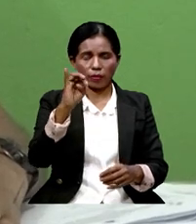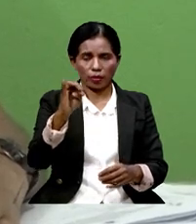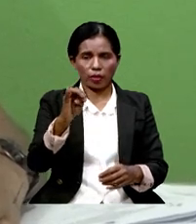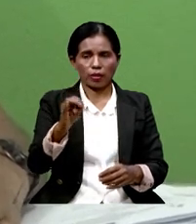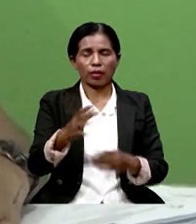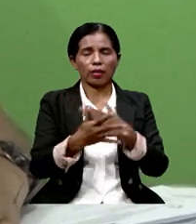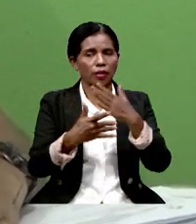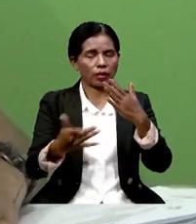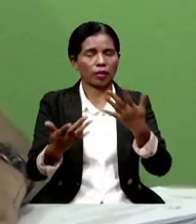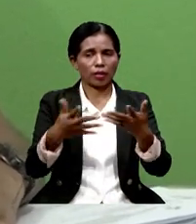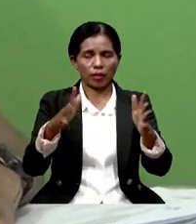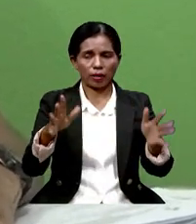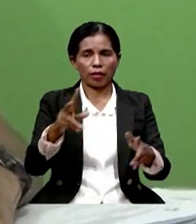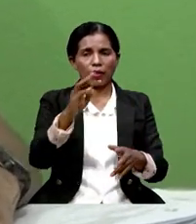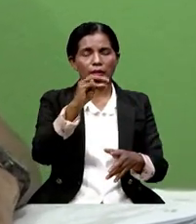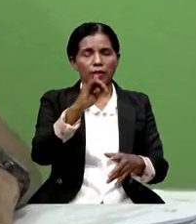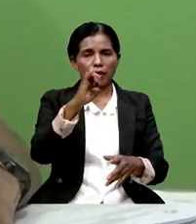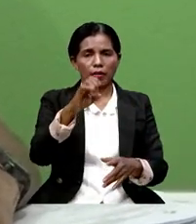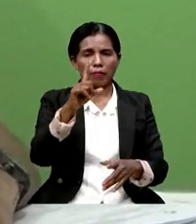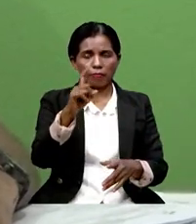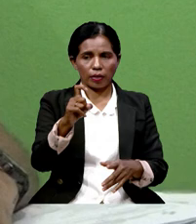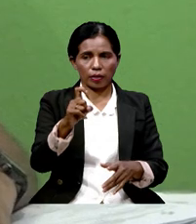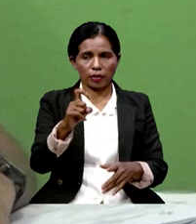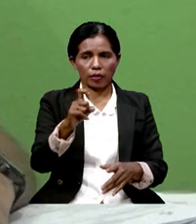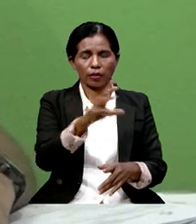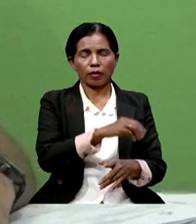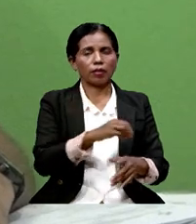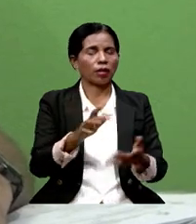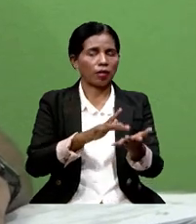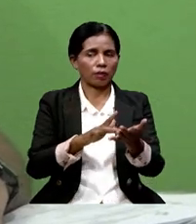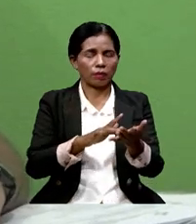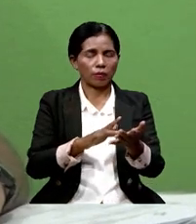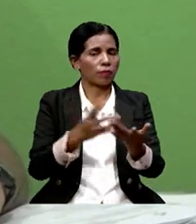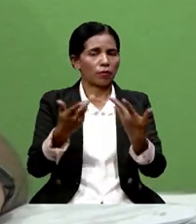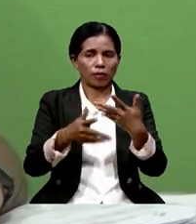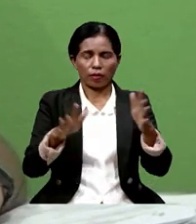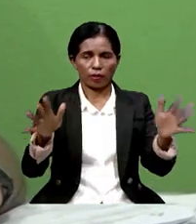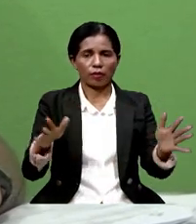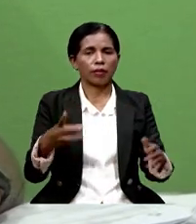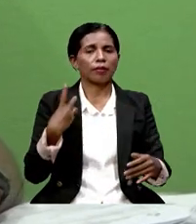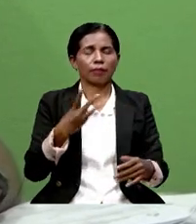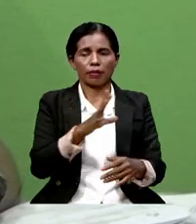insulin mix ho glibin clamid ma se stock out ma espera kata